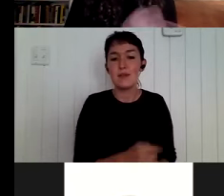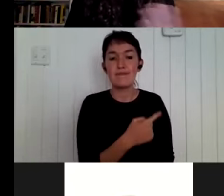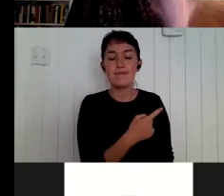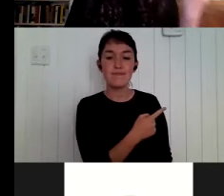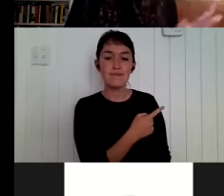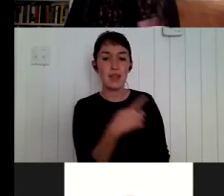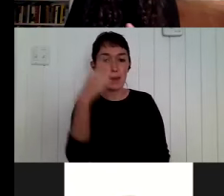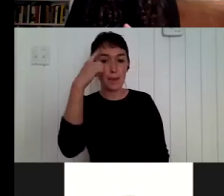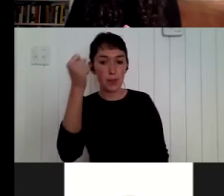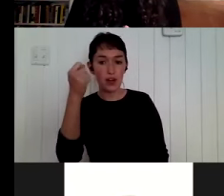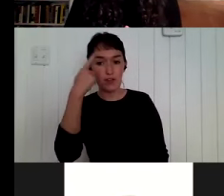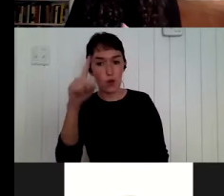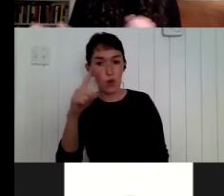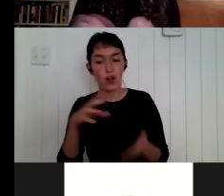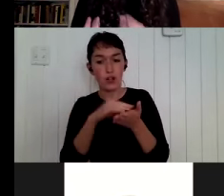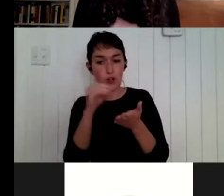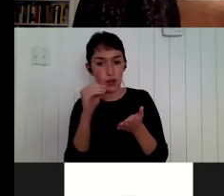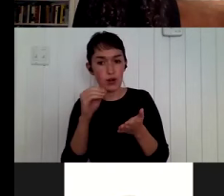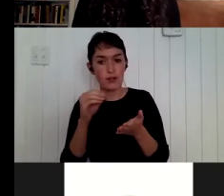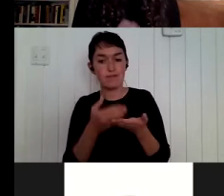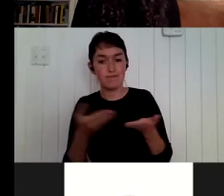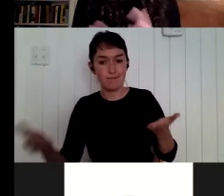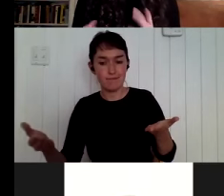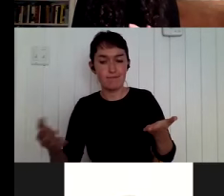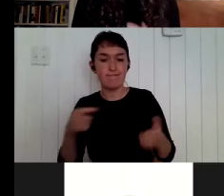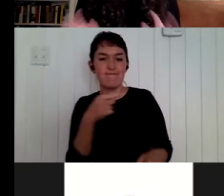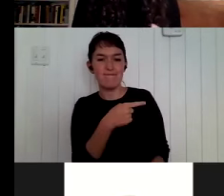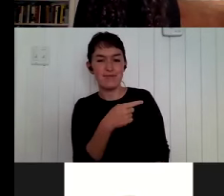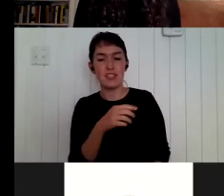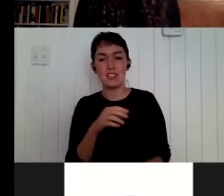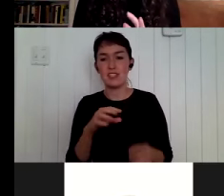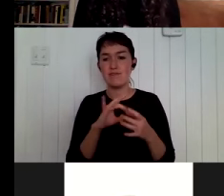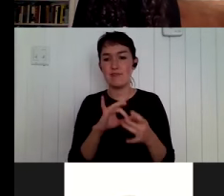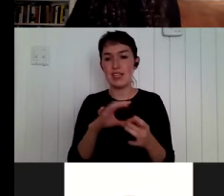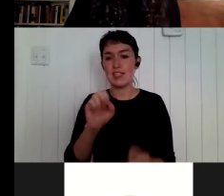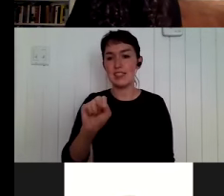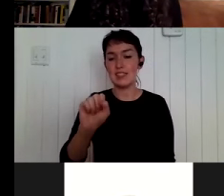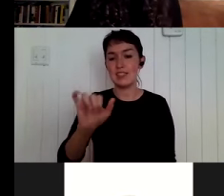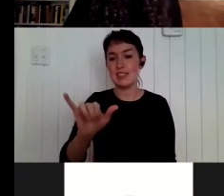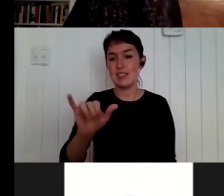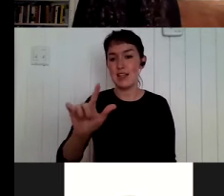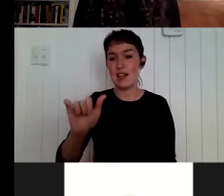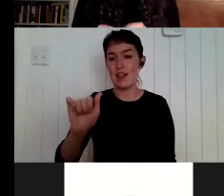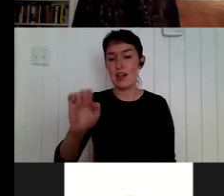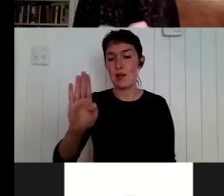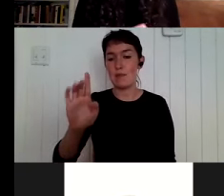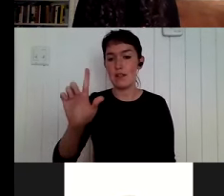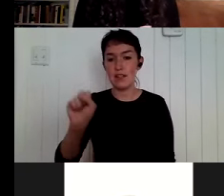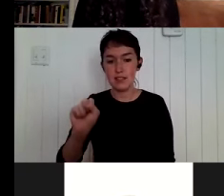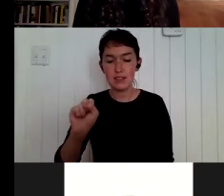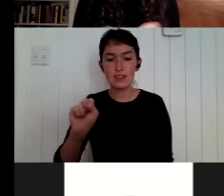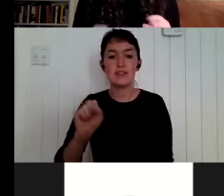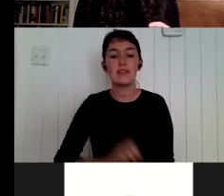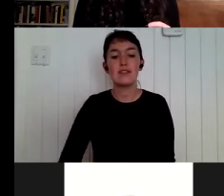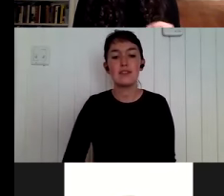this case, it was syllables, is better learned after a period of sleep, which I'm highlighting here in red, compared to if that same period